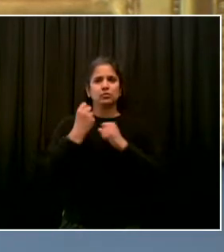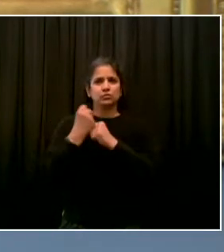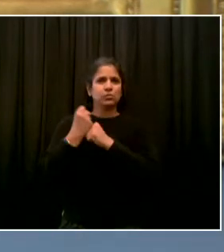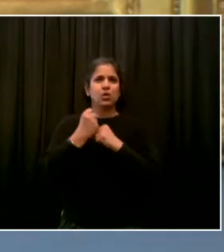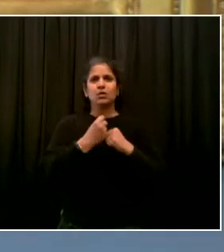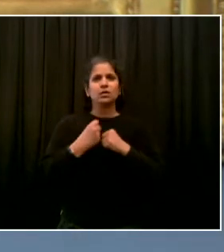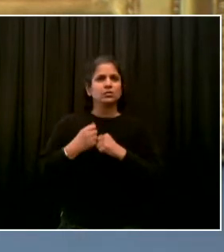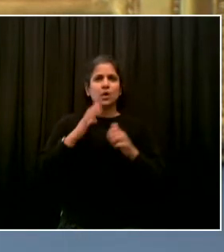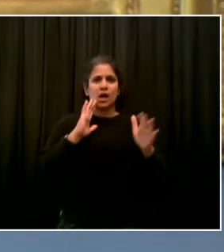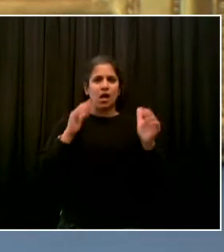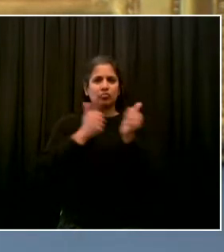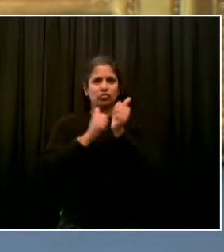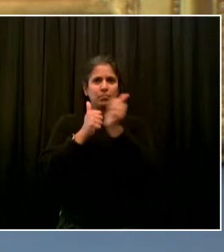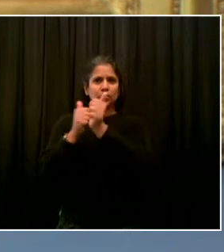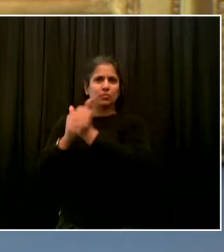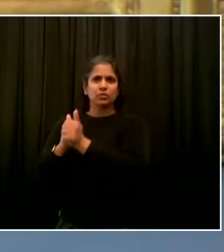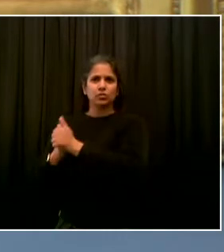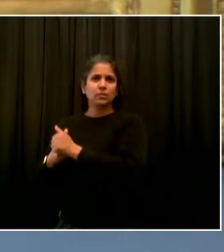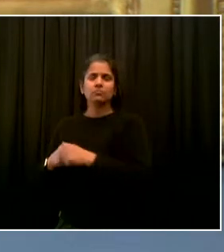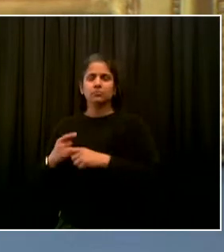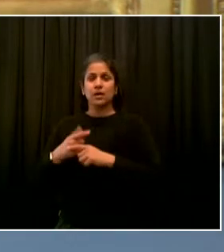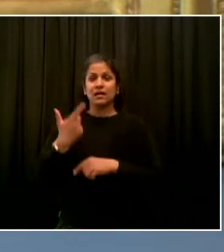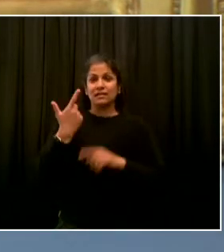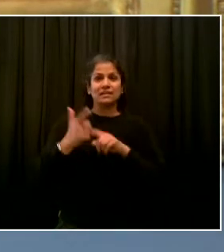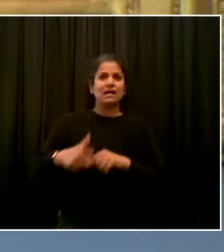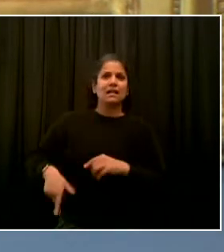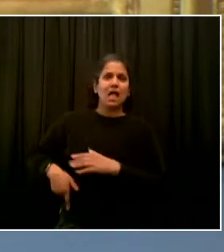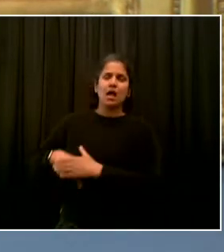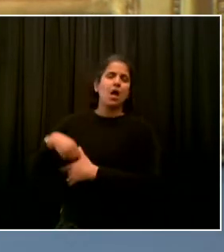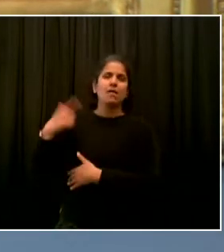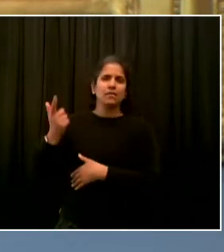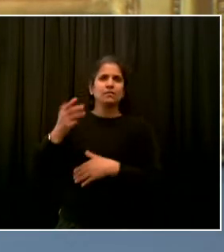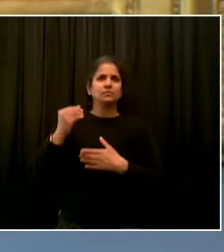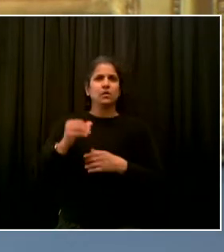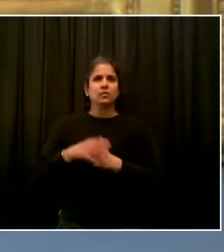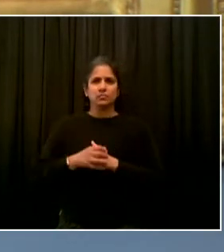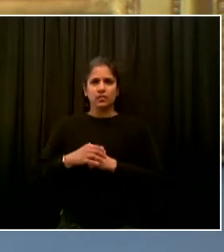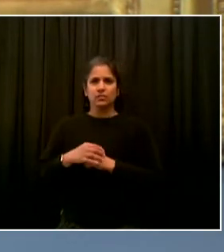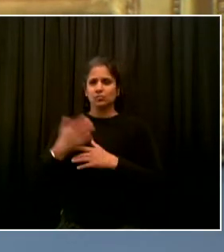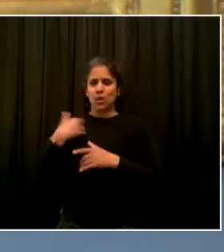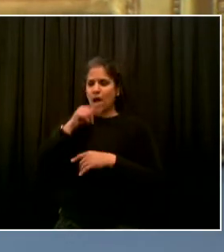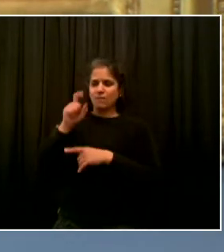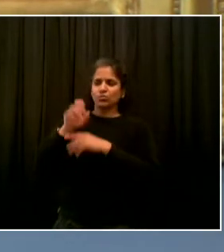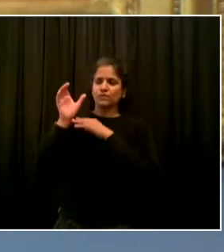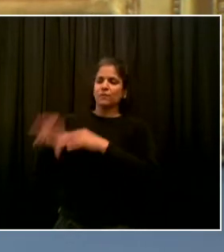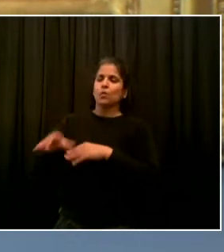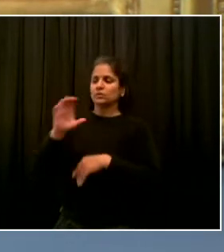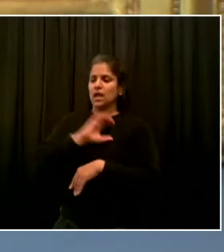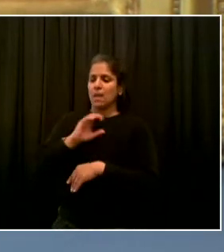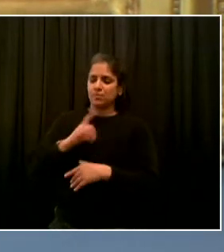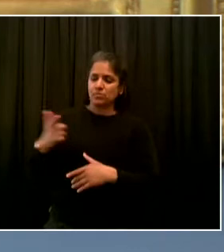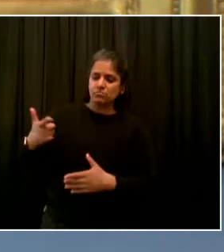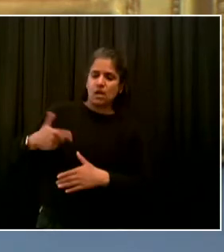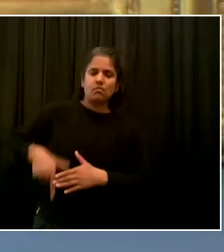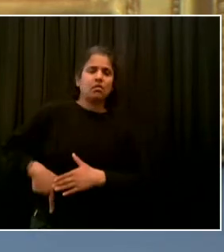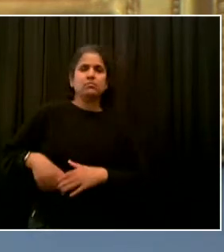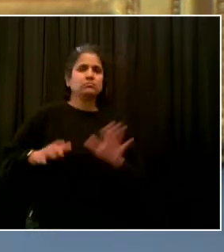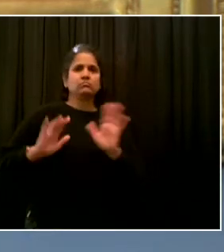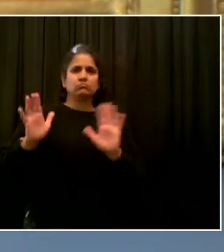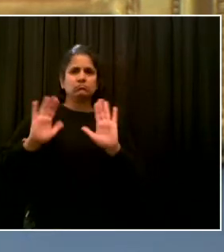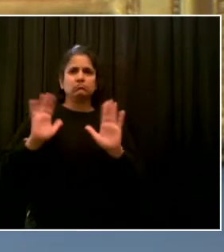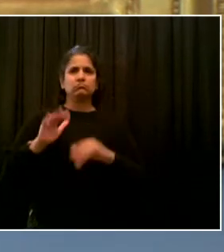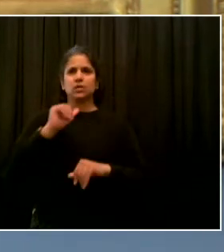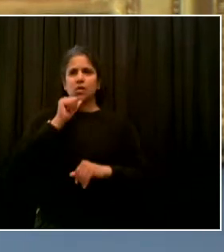not have people that are heavy-handed. And that's what I'm doing, and I'm proud of doing it. Mr. Mayor, back to COVID in